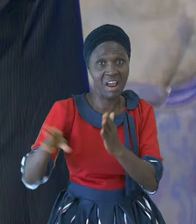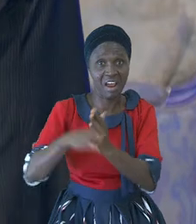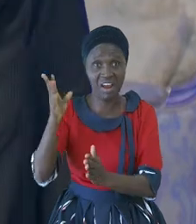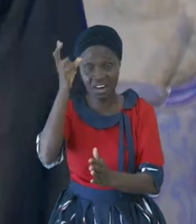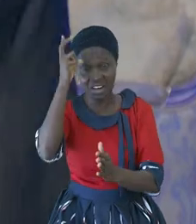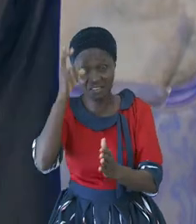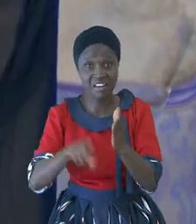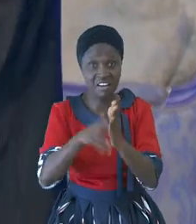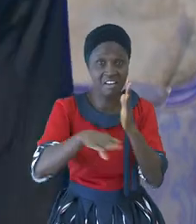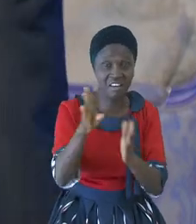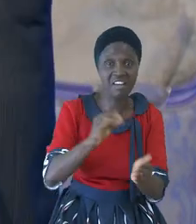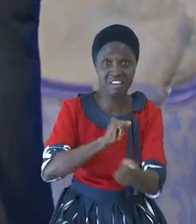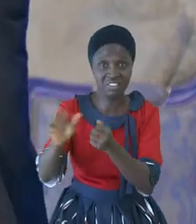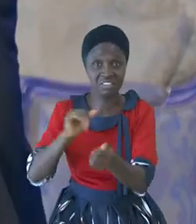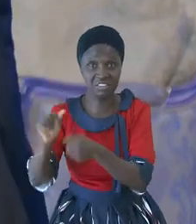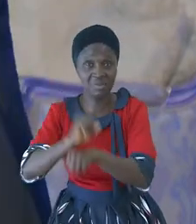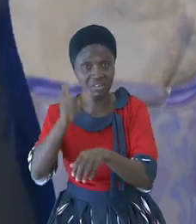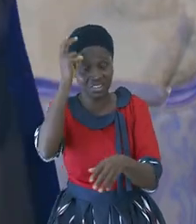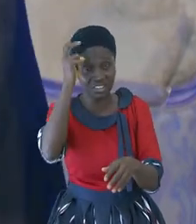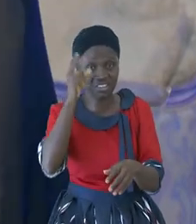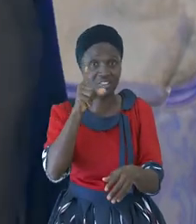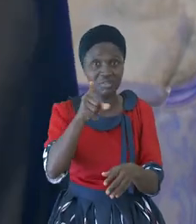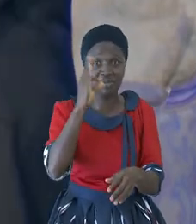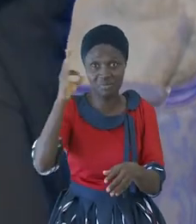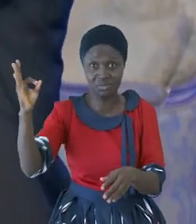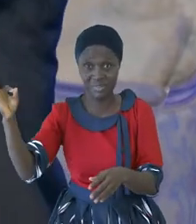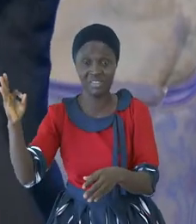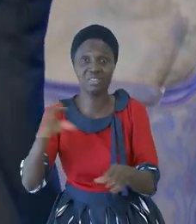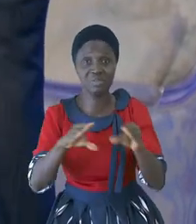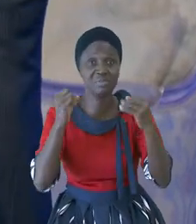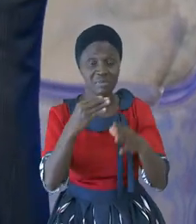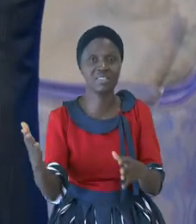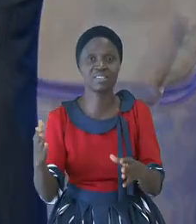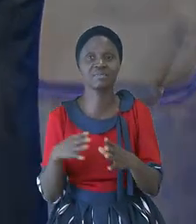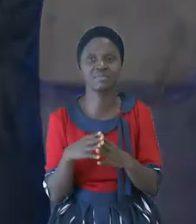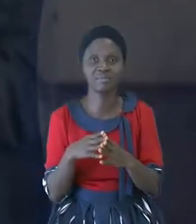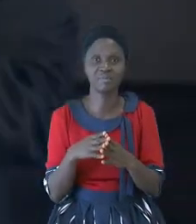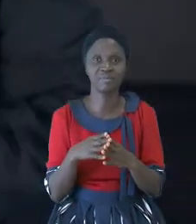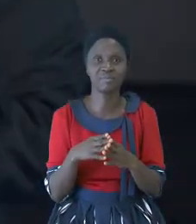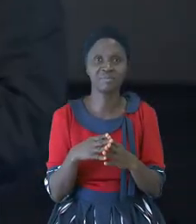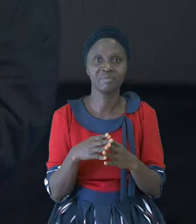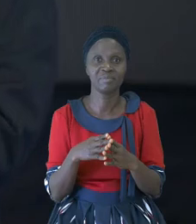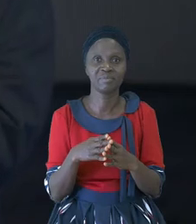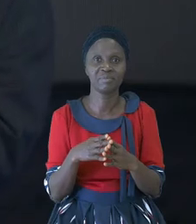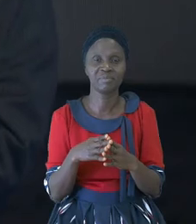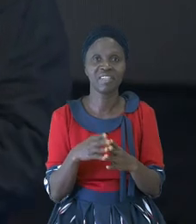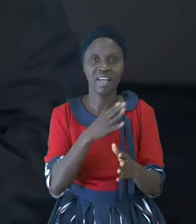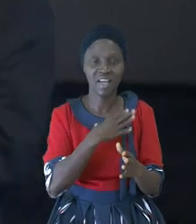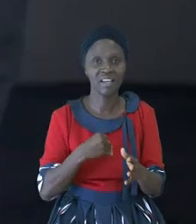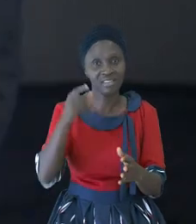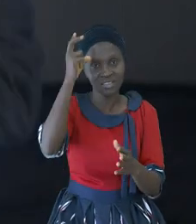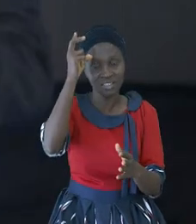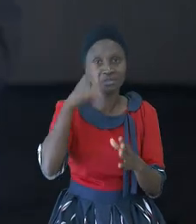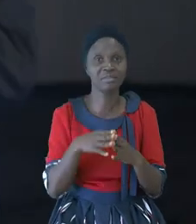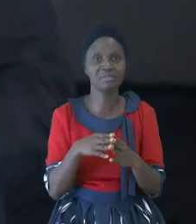subduing that, relieving that, having this project. What if at the end of time, after